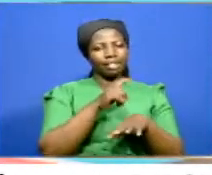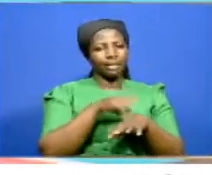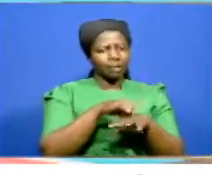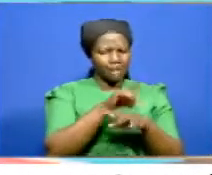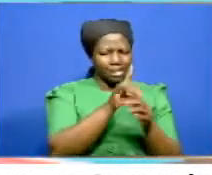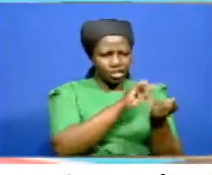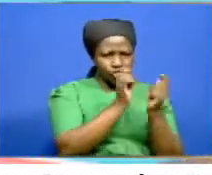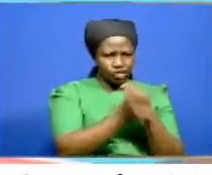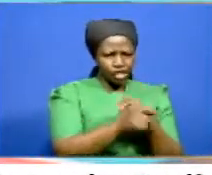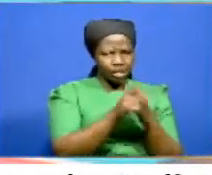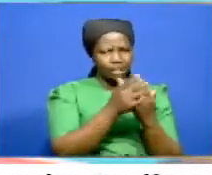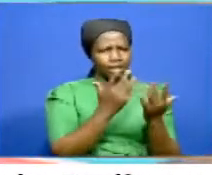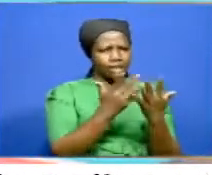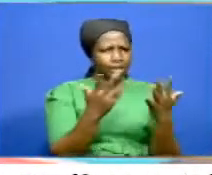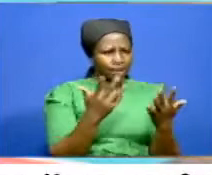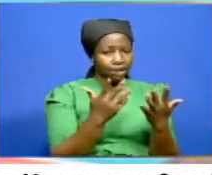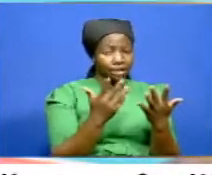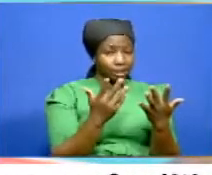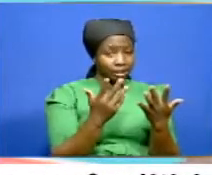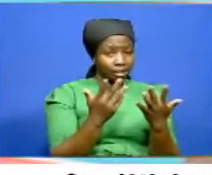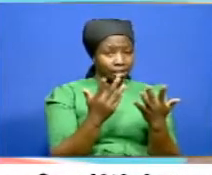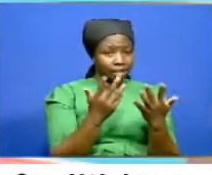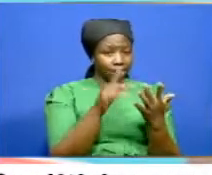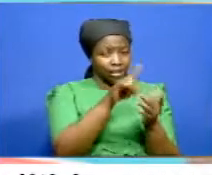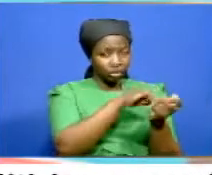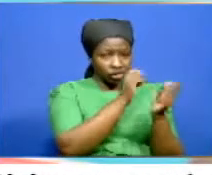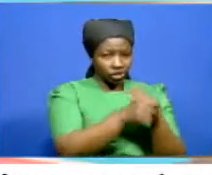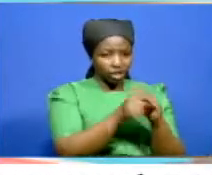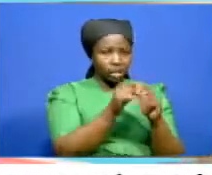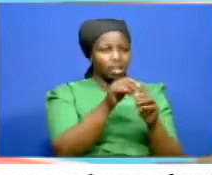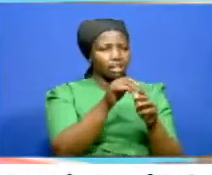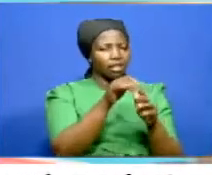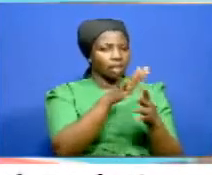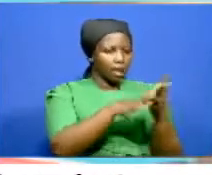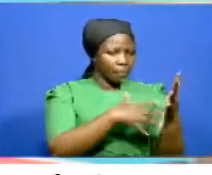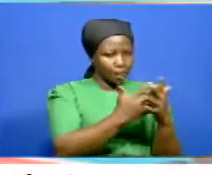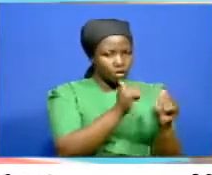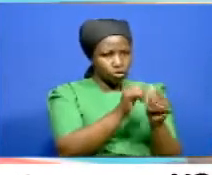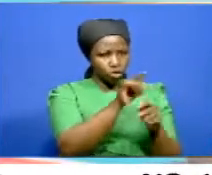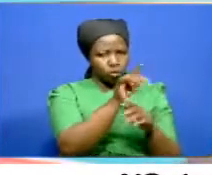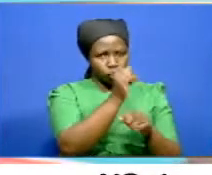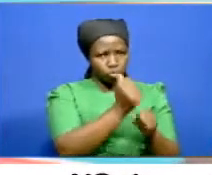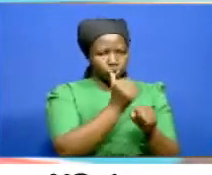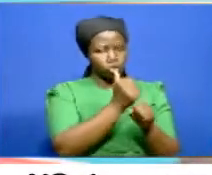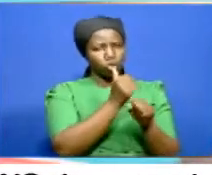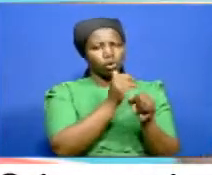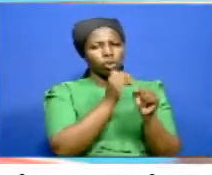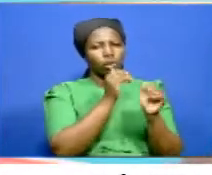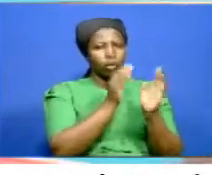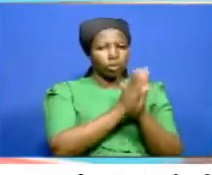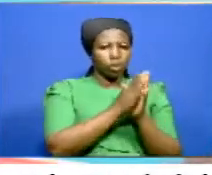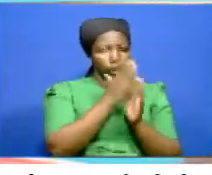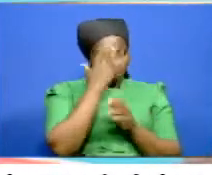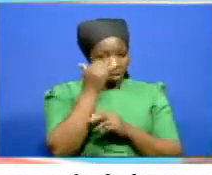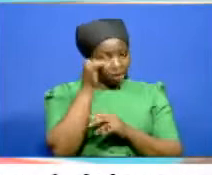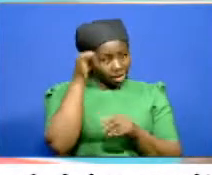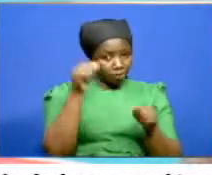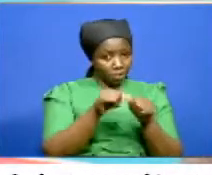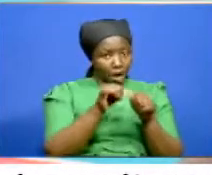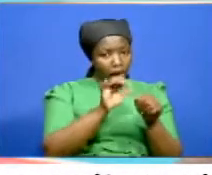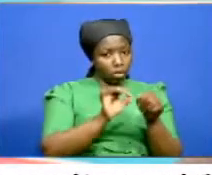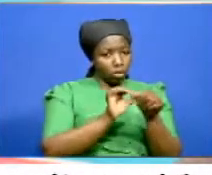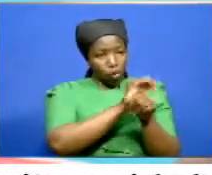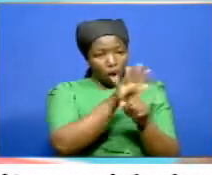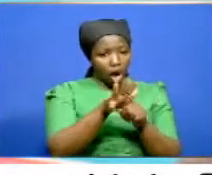the recruitment, let's say, pattern that you're going to do it more at the moment? And considering the COVID-19 pandemic, whereby, you